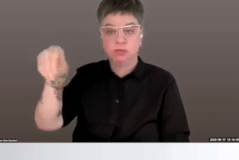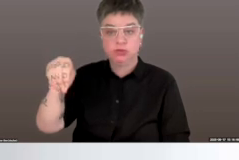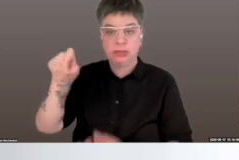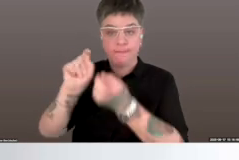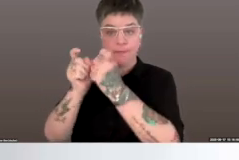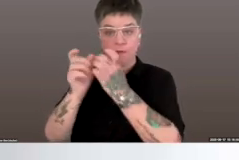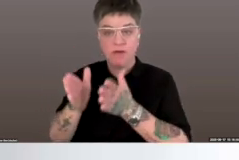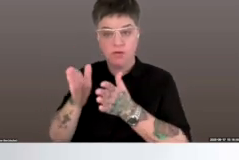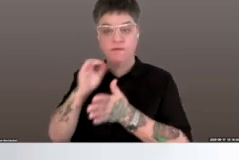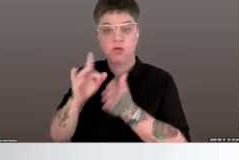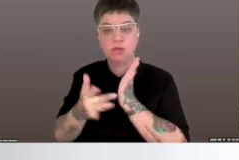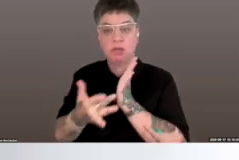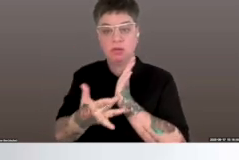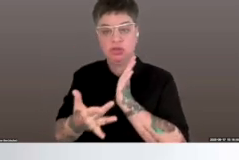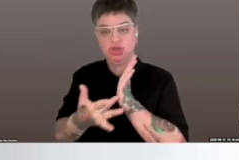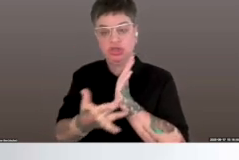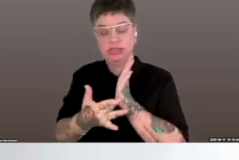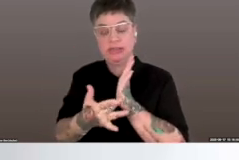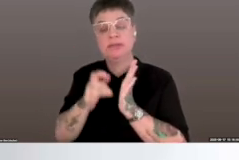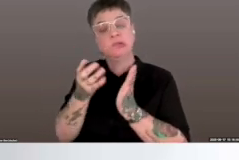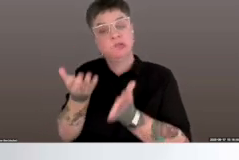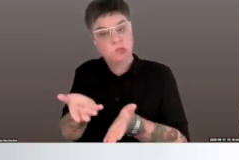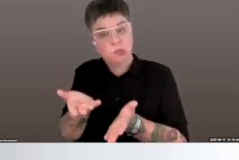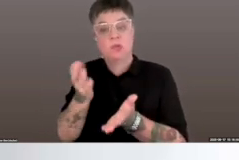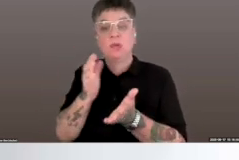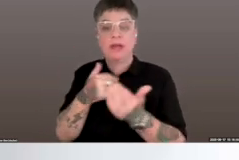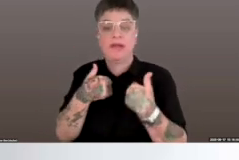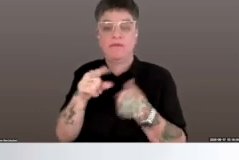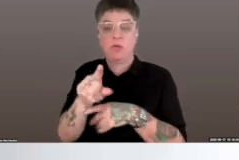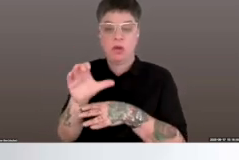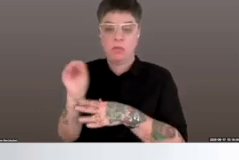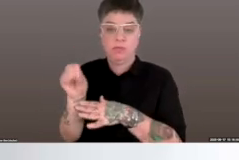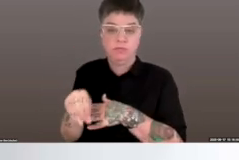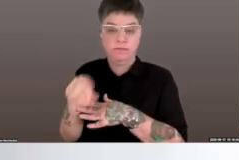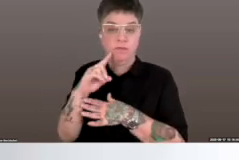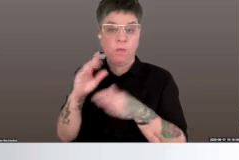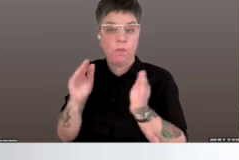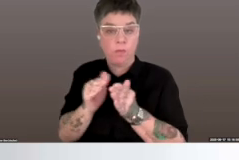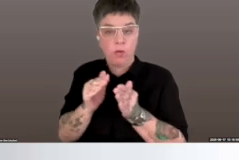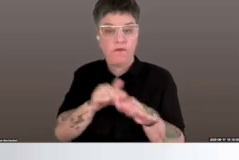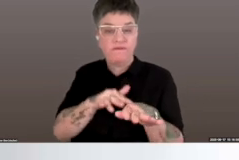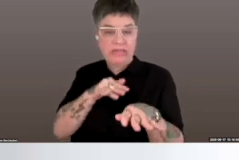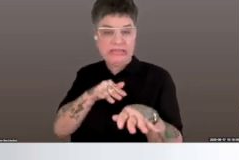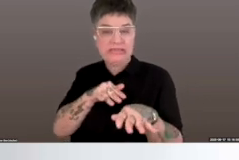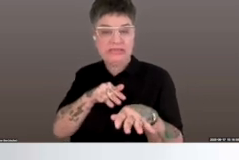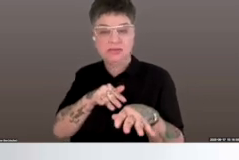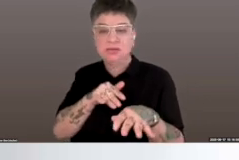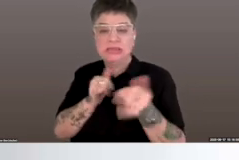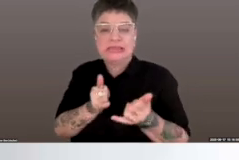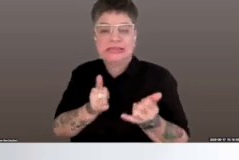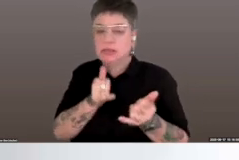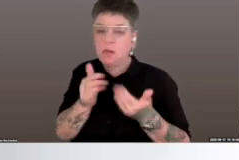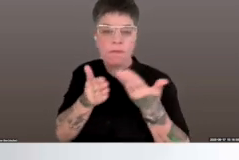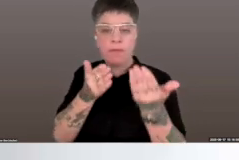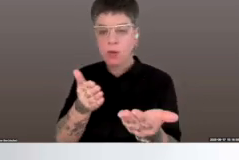modifier for the technology. And then you also have 100% for small fleets, in the existing one, not the proposed